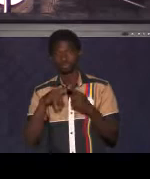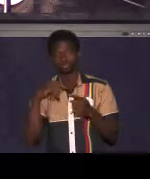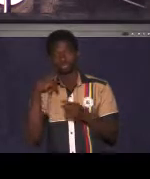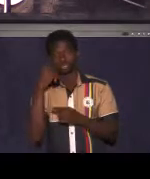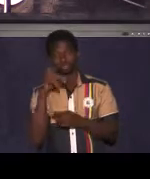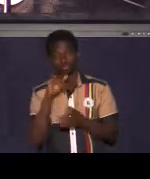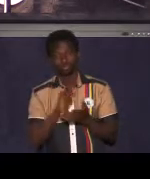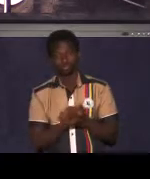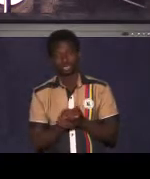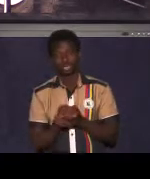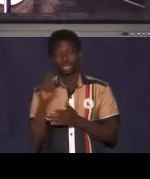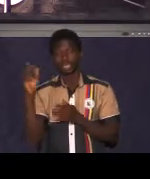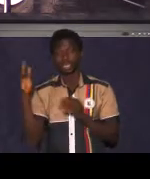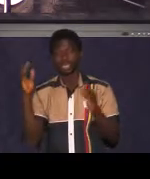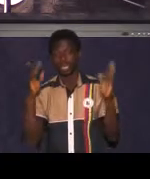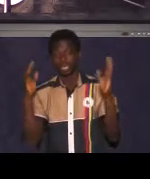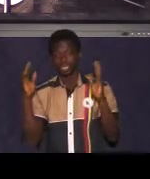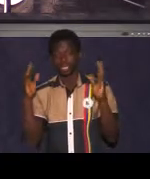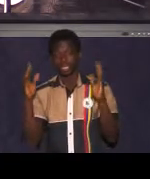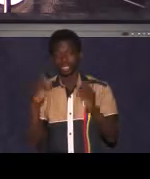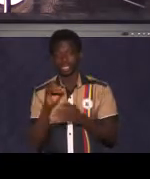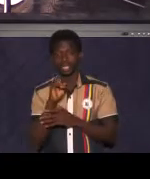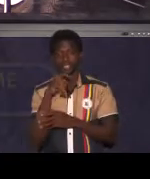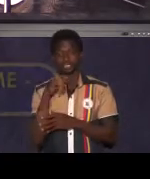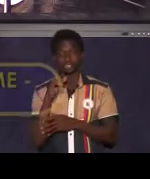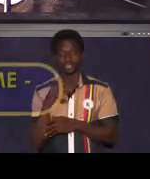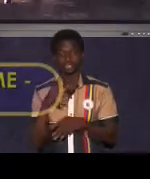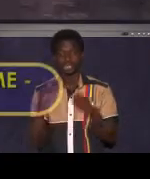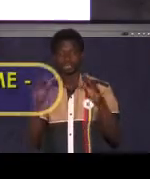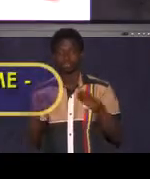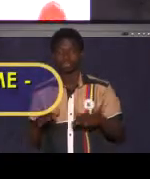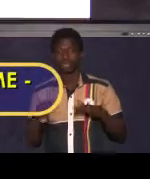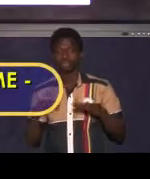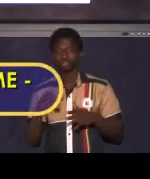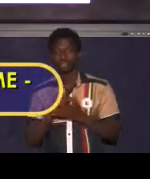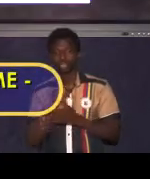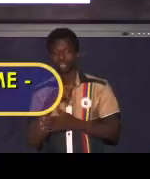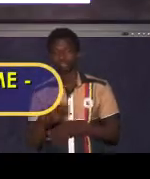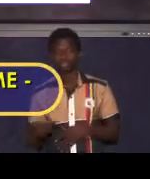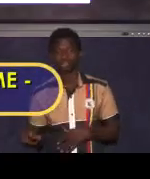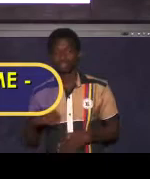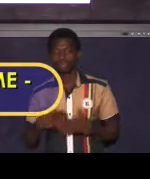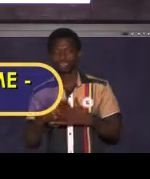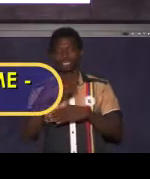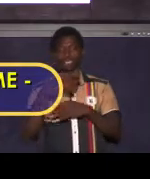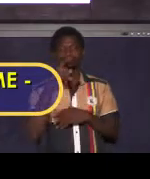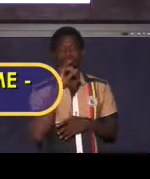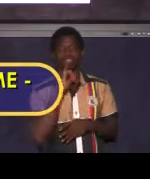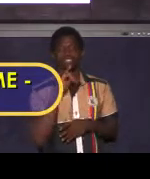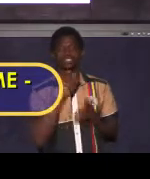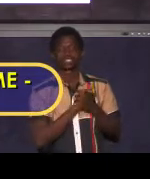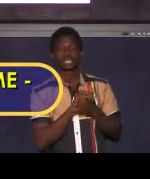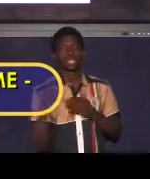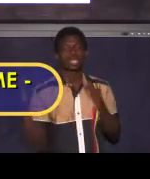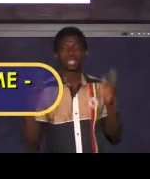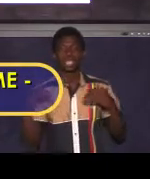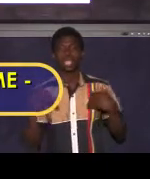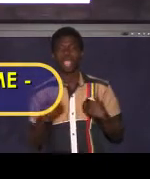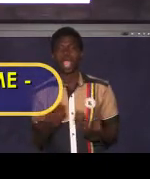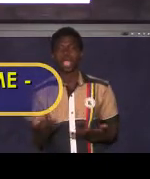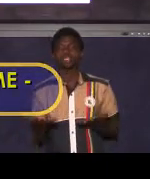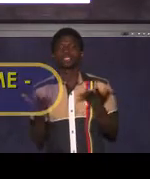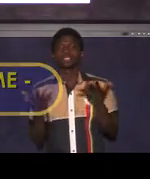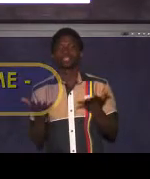to tell you that air exerts pressure. That's another property. The next one is air has weight. Say